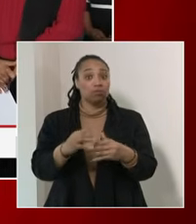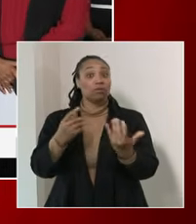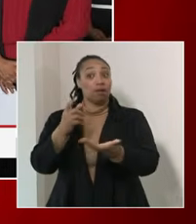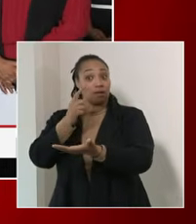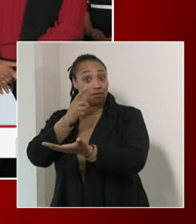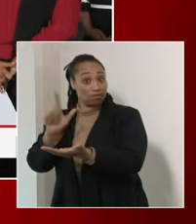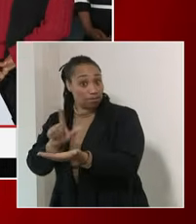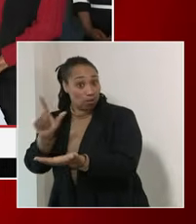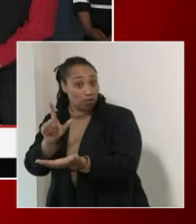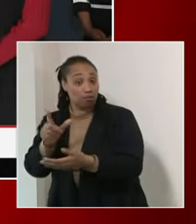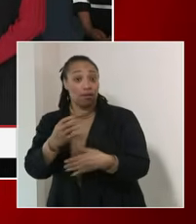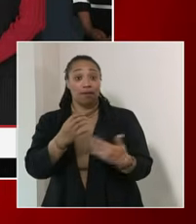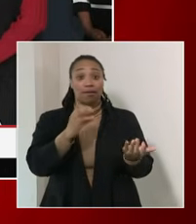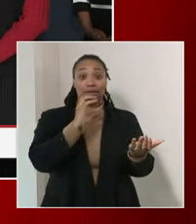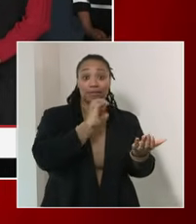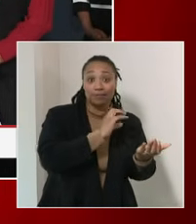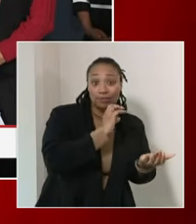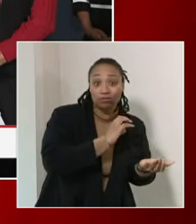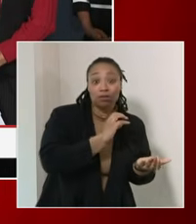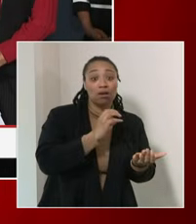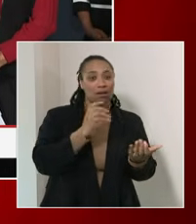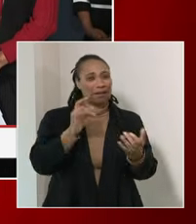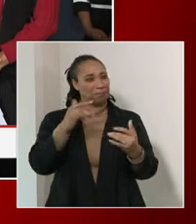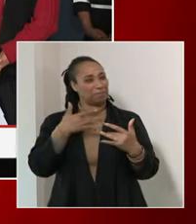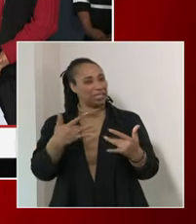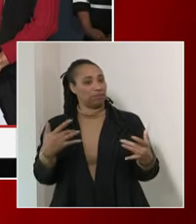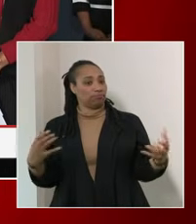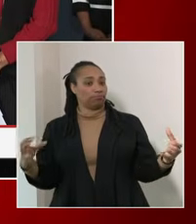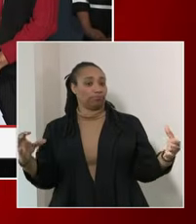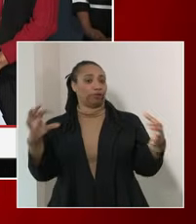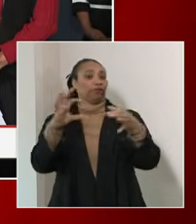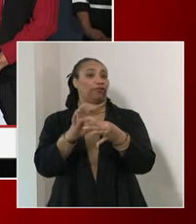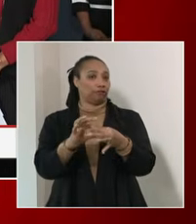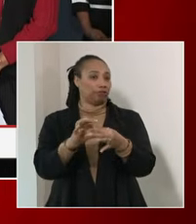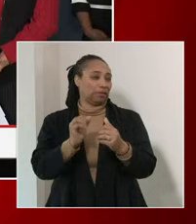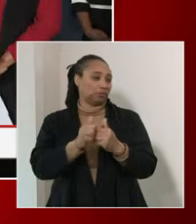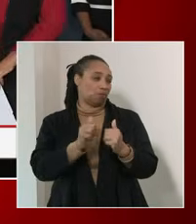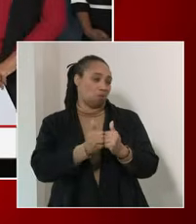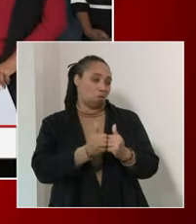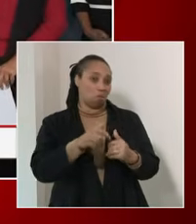that's typically the cadence for how we address schools.